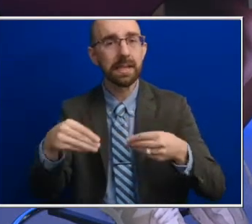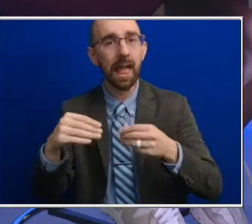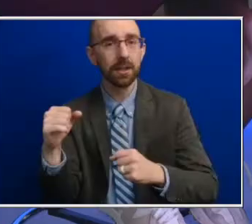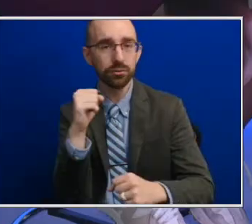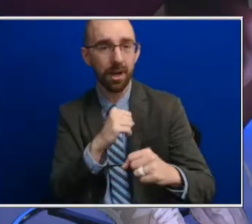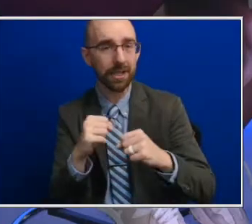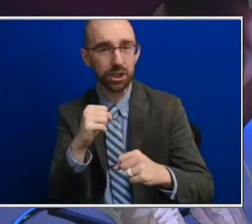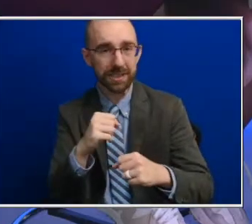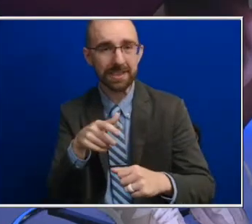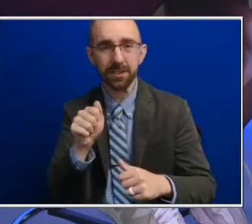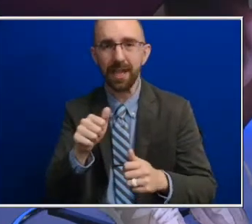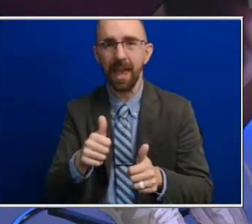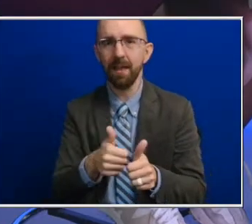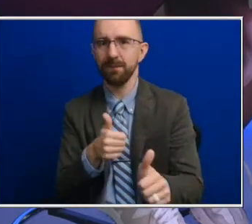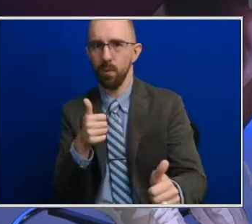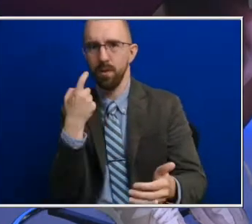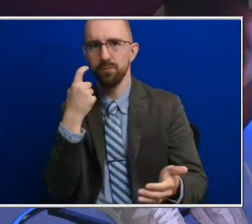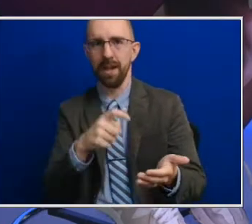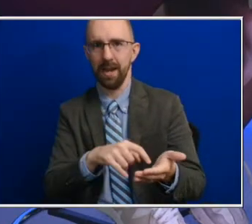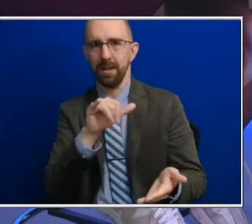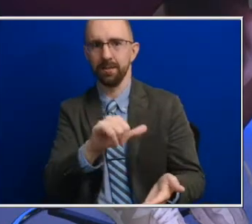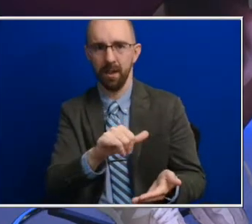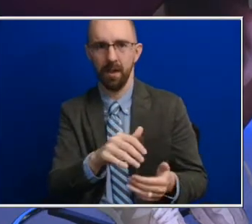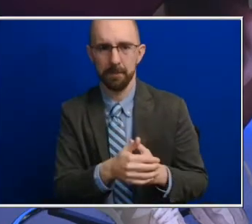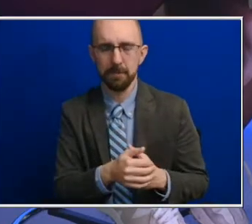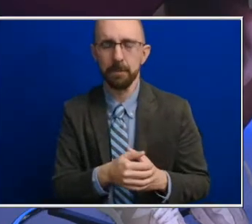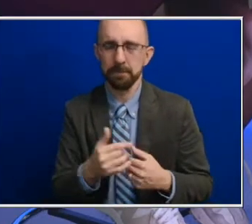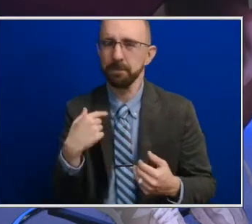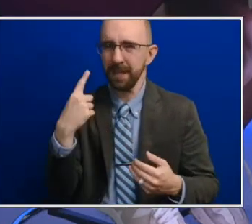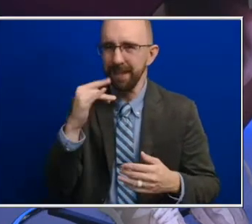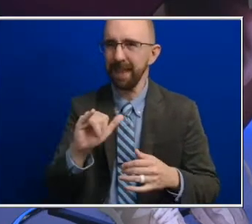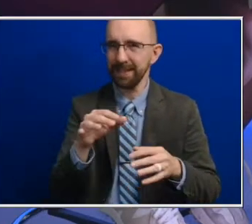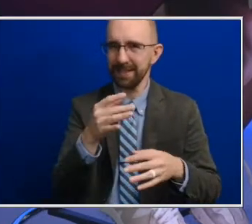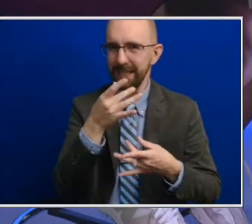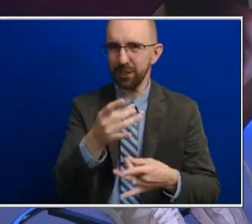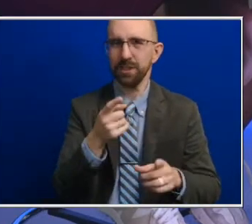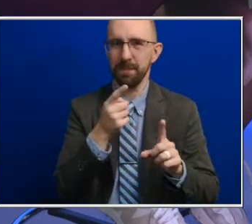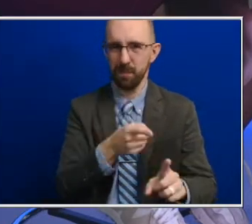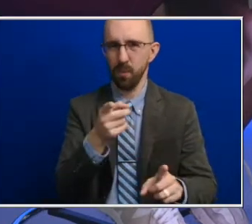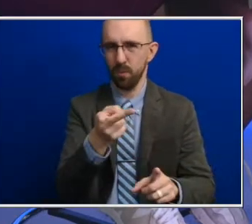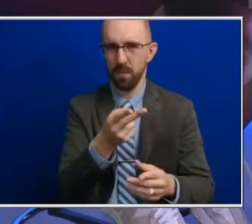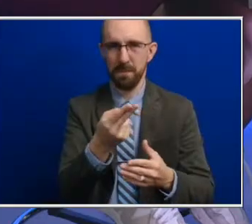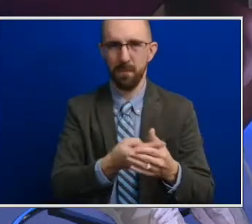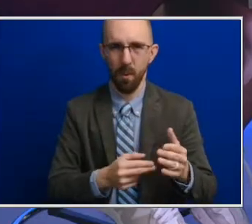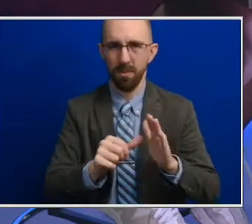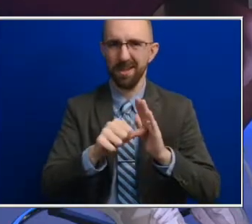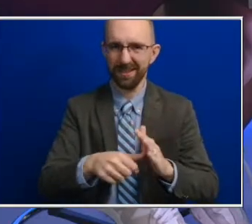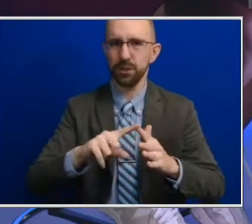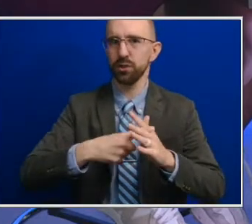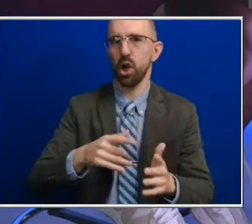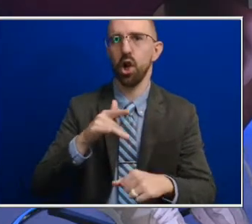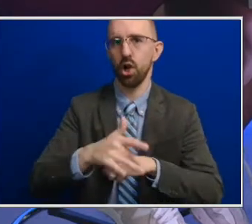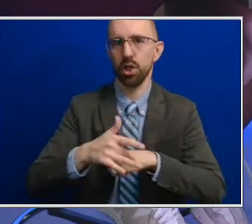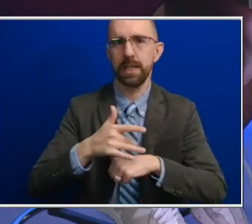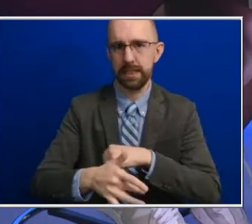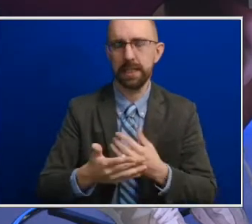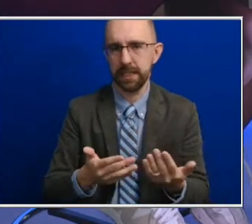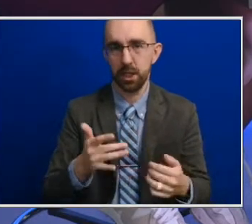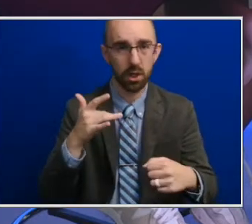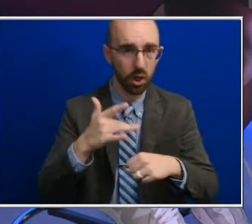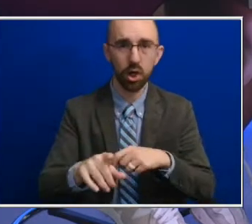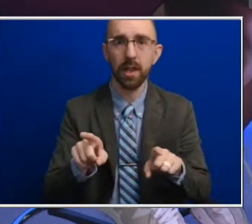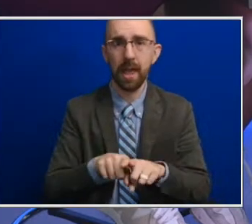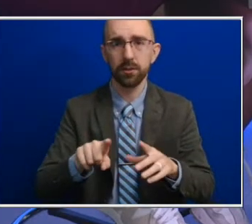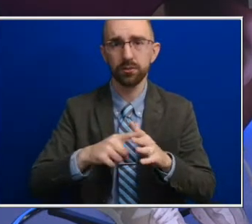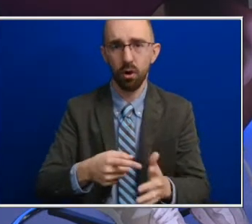and you're more guarded, which I think really is an interesting point that you've both stressed is start early. As early as you would start, not to